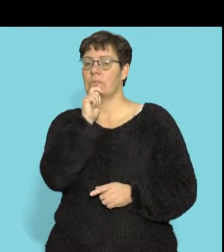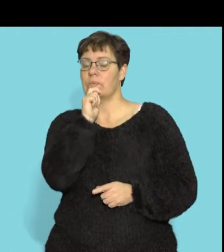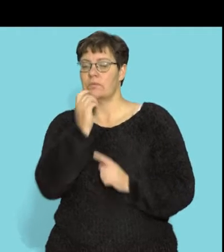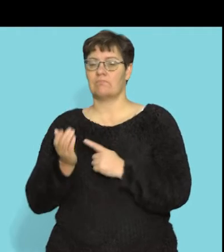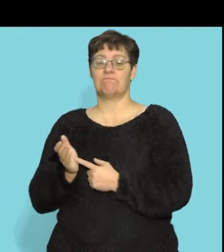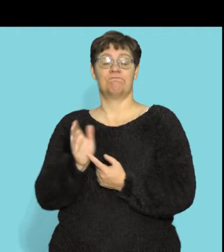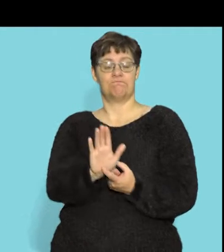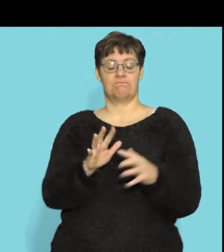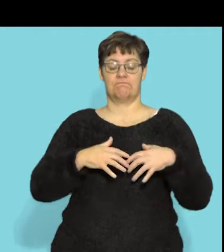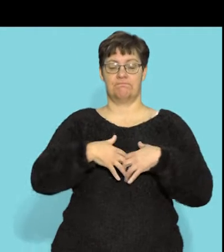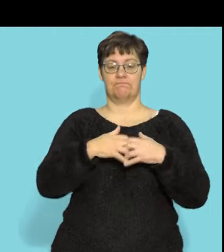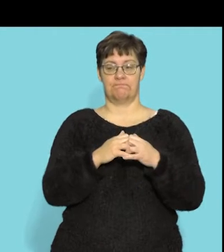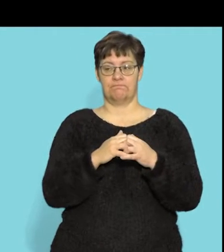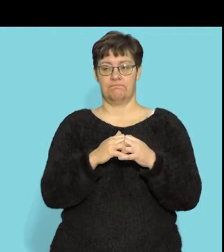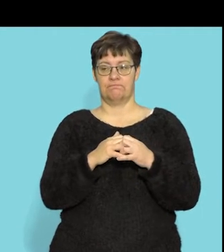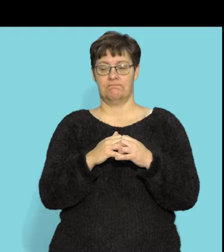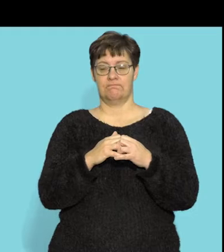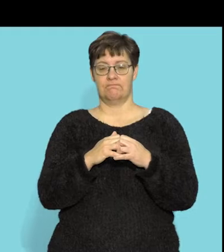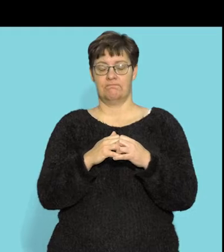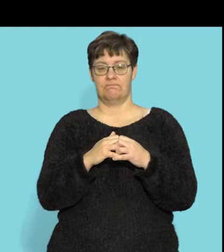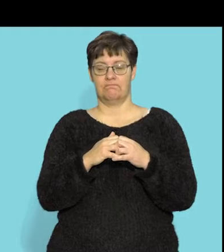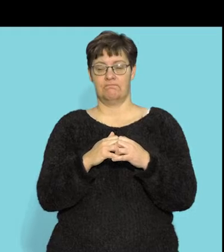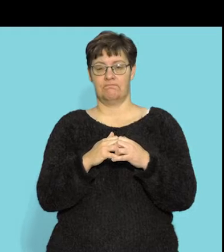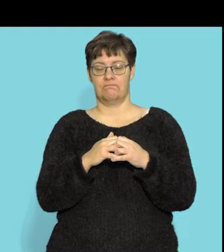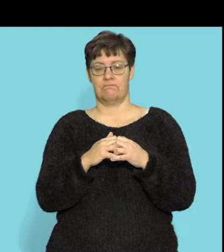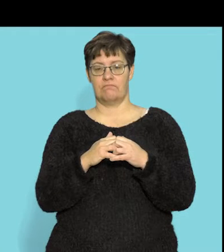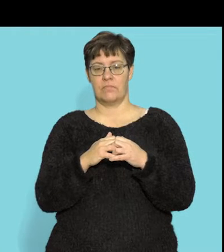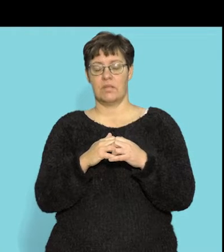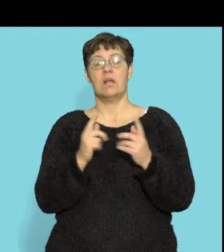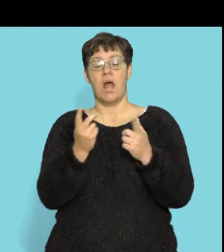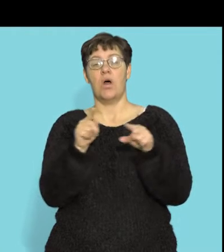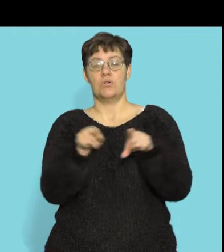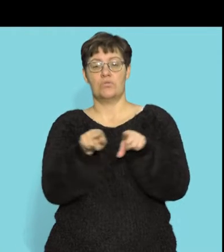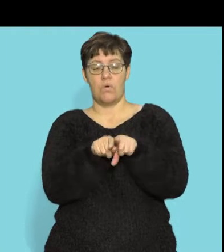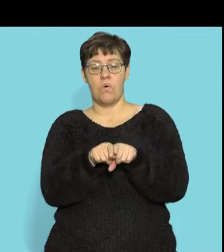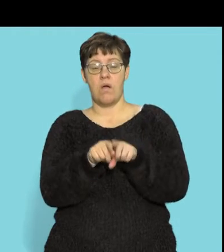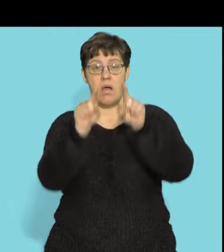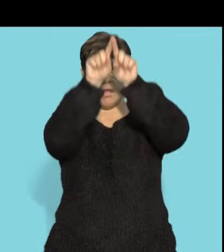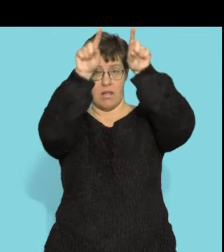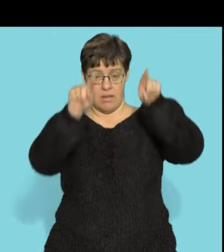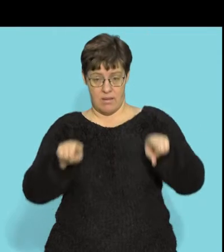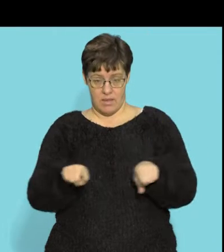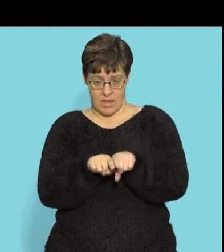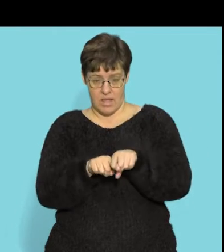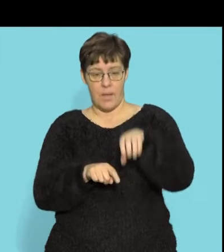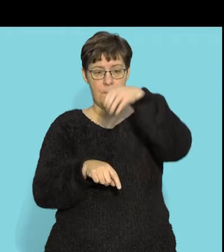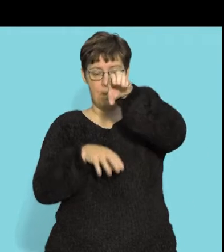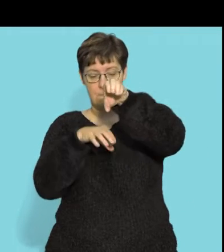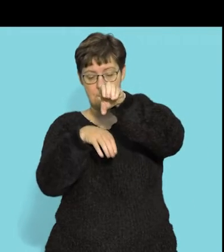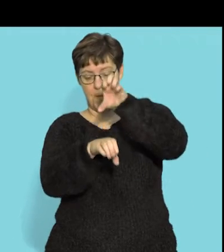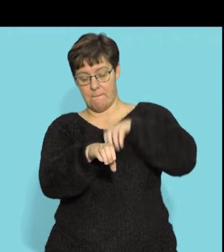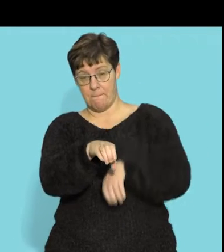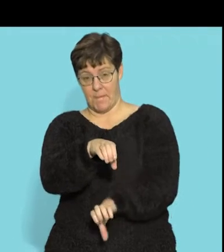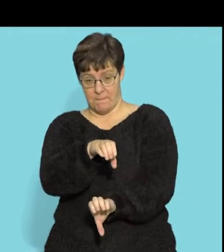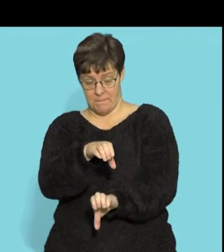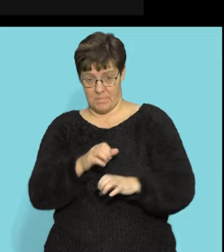a simulation to set up the apparatus as shown in the circuit now, and